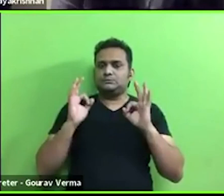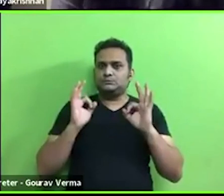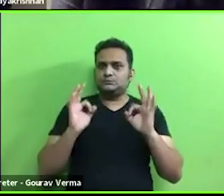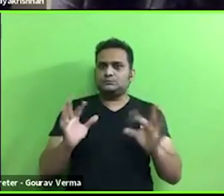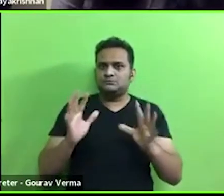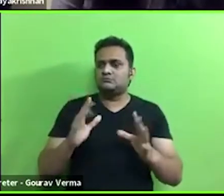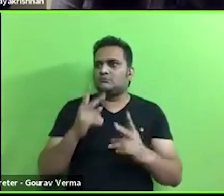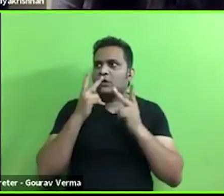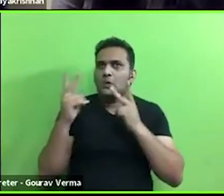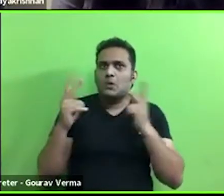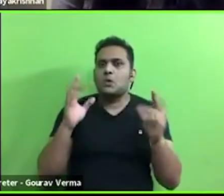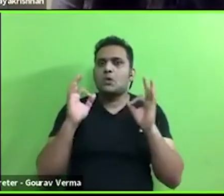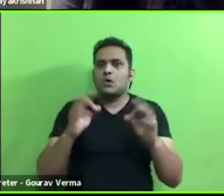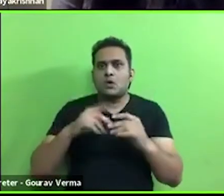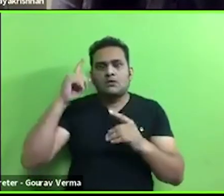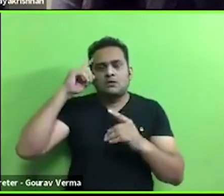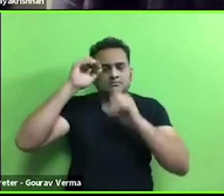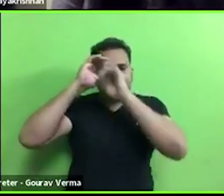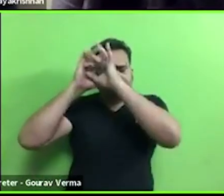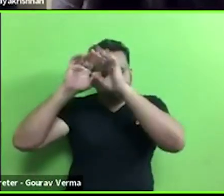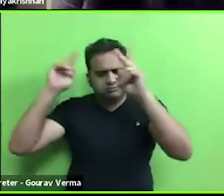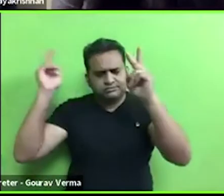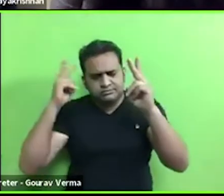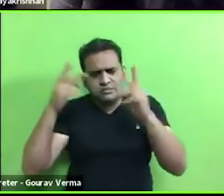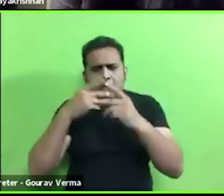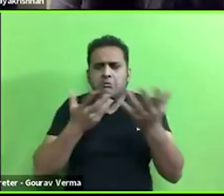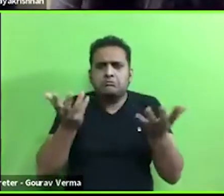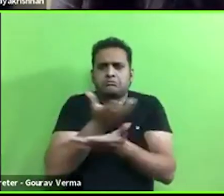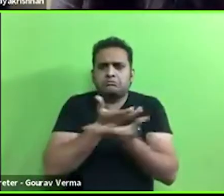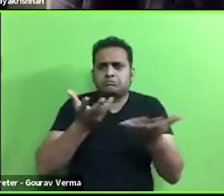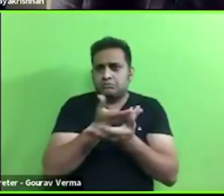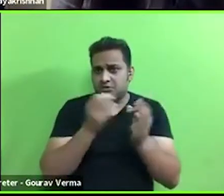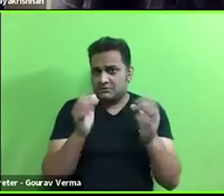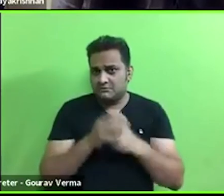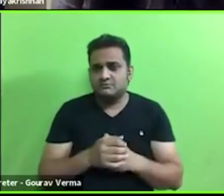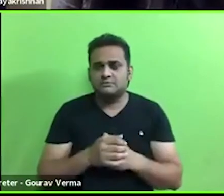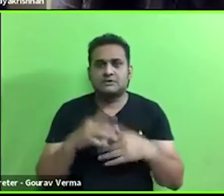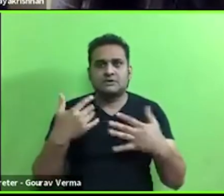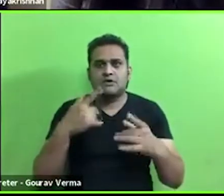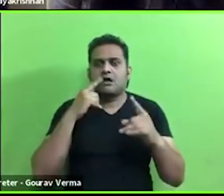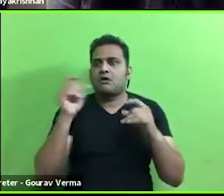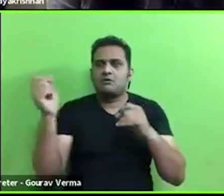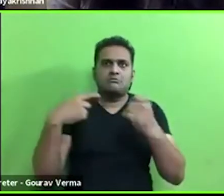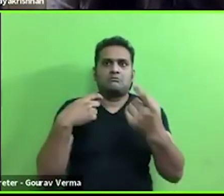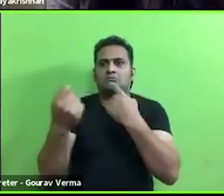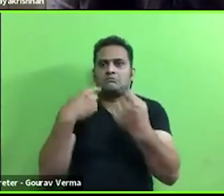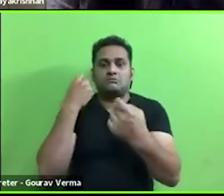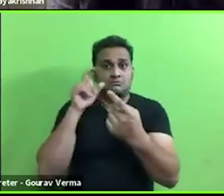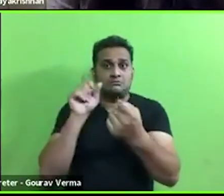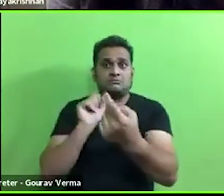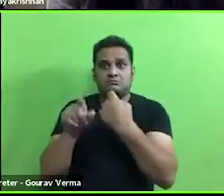of extremely philosophical, sort of profound conversation. I see a lot of comments from audience members asking if